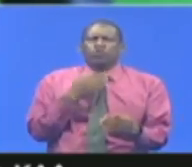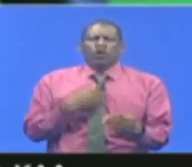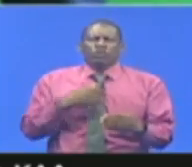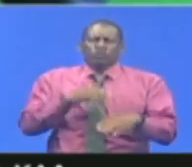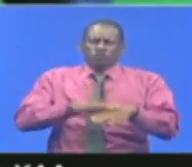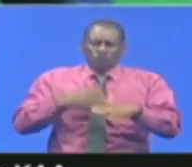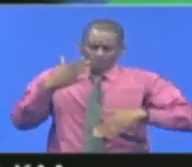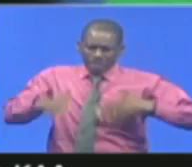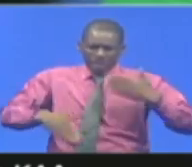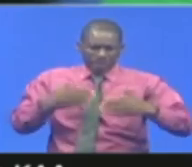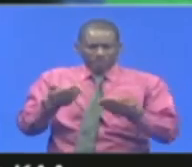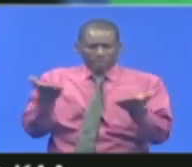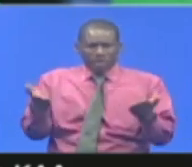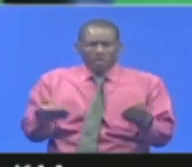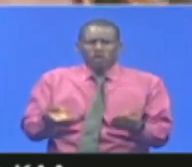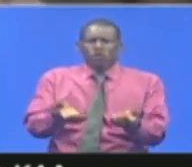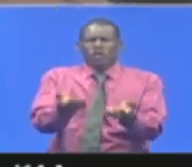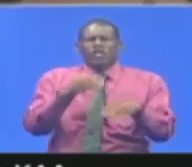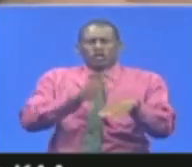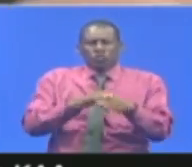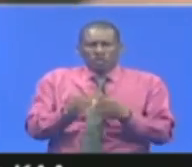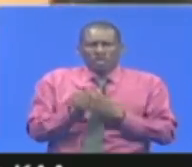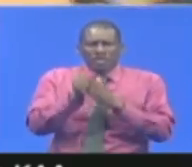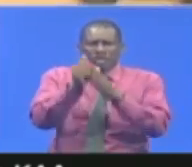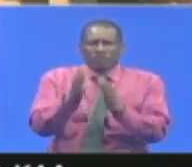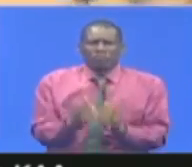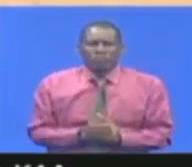chama. Tuwe na uongozi bora.